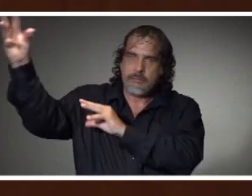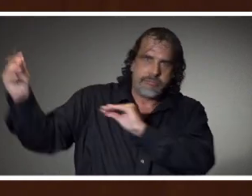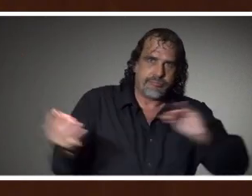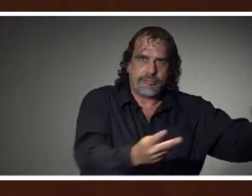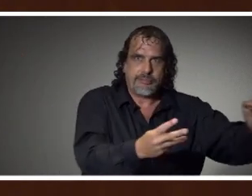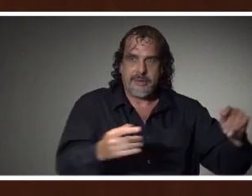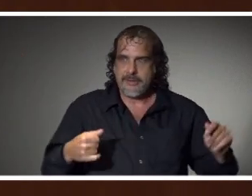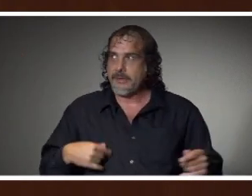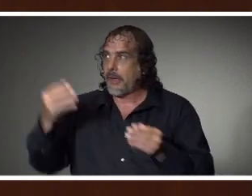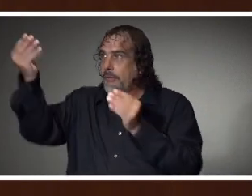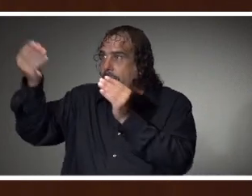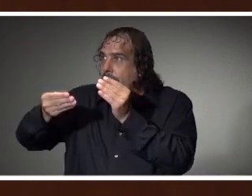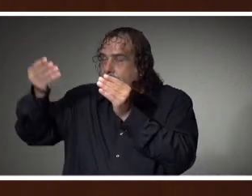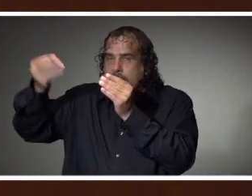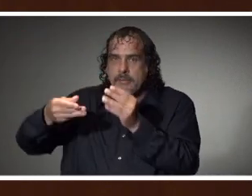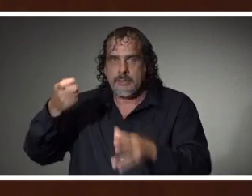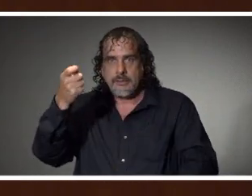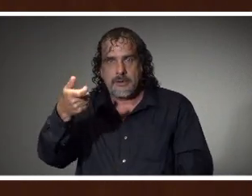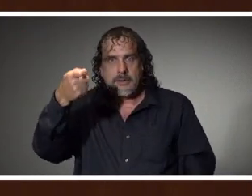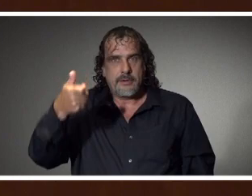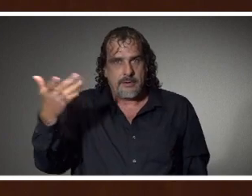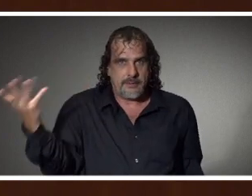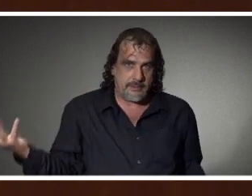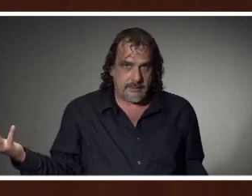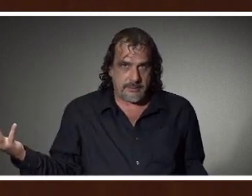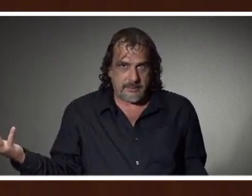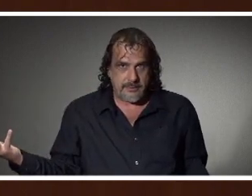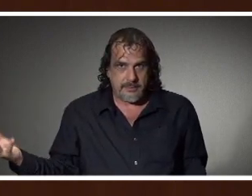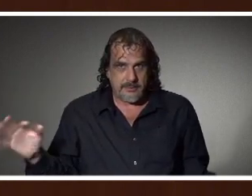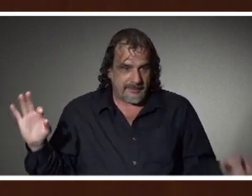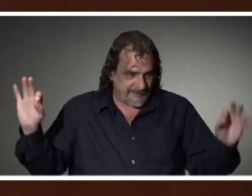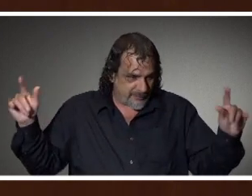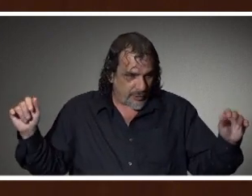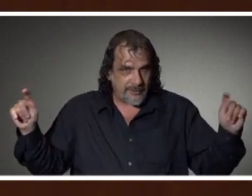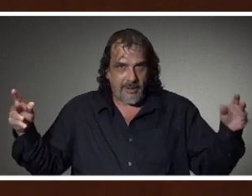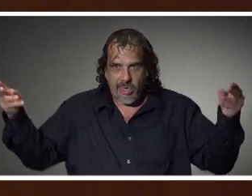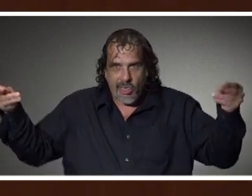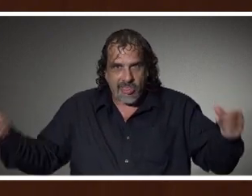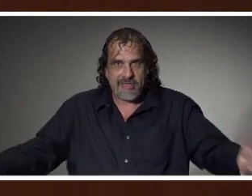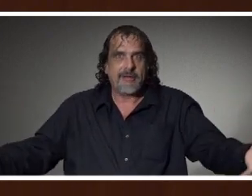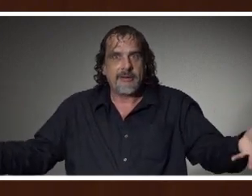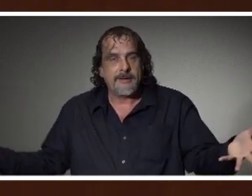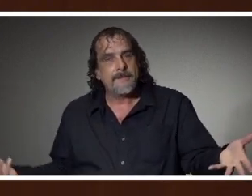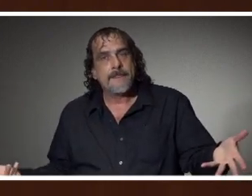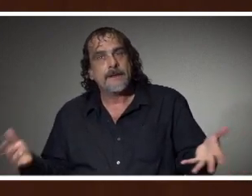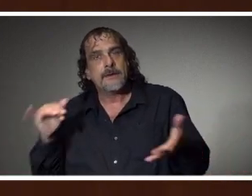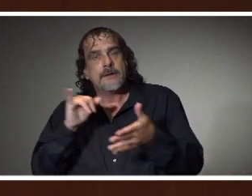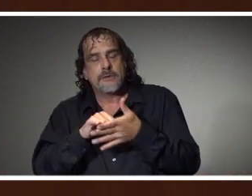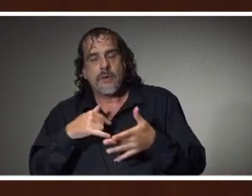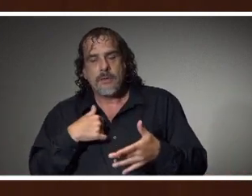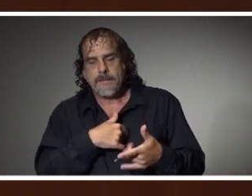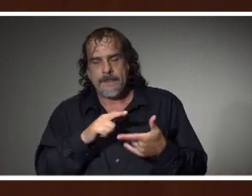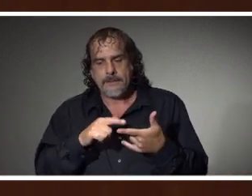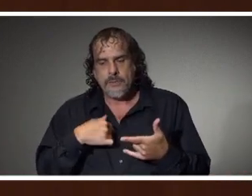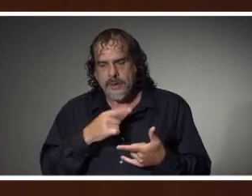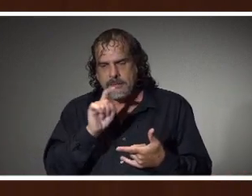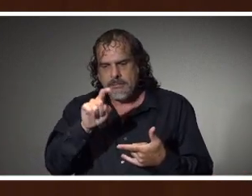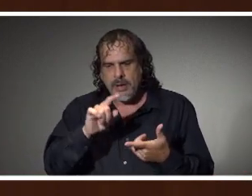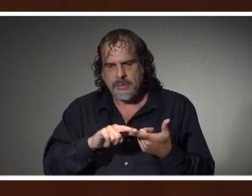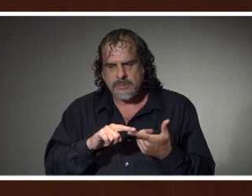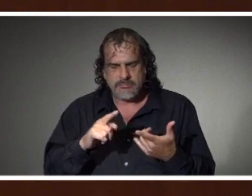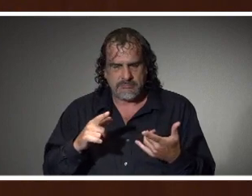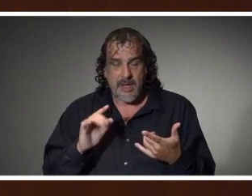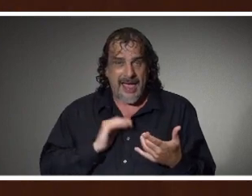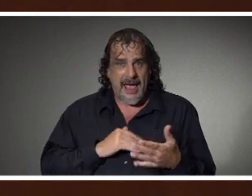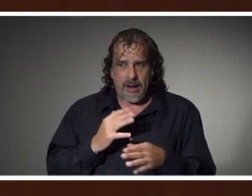going to be anything left for Mississippi. So these are going to be ongoing challenges. The Department of Health, UMC, we haven't exceeded our